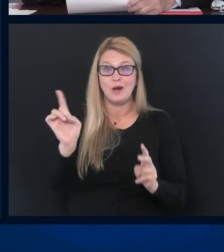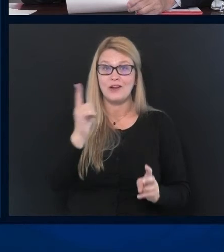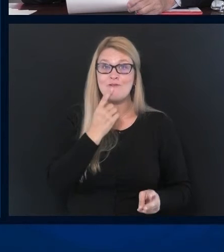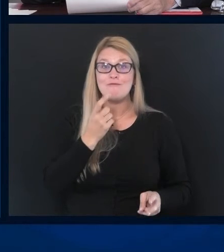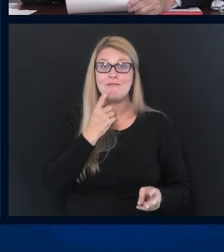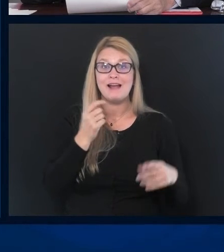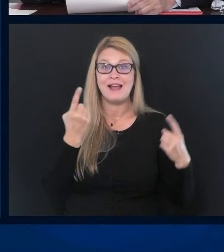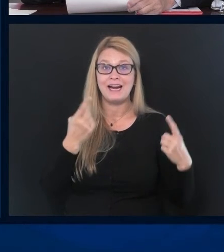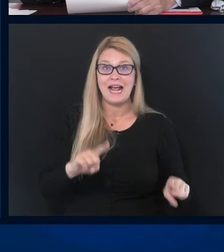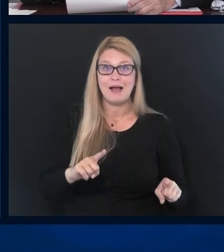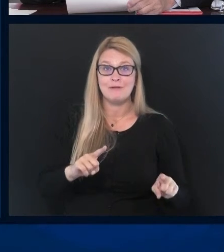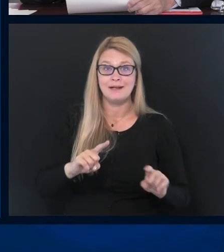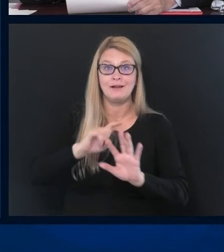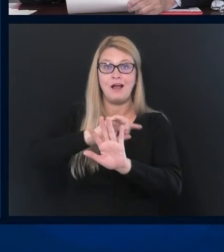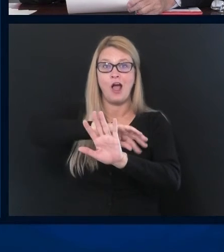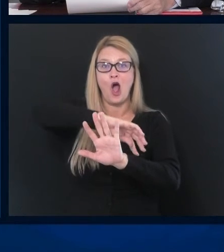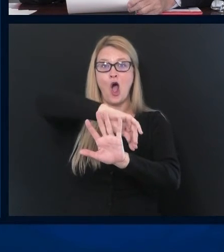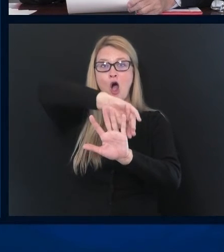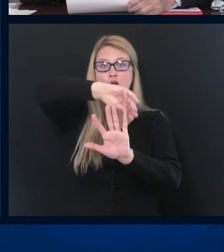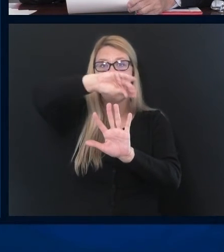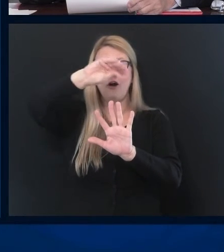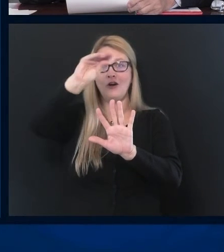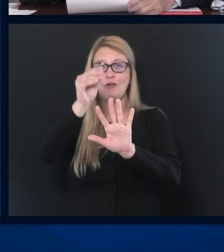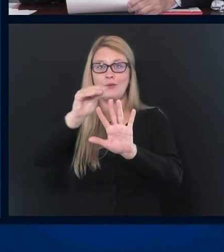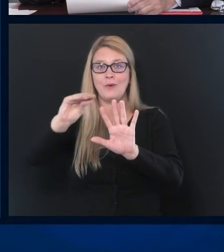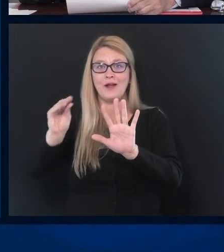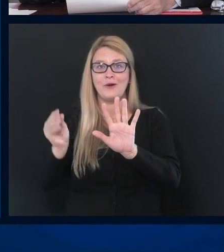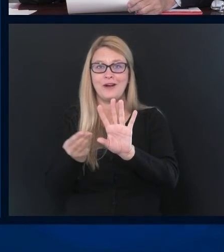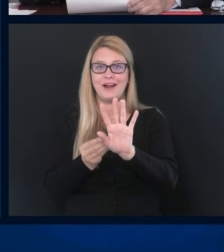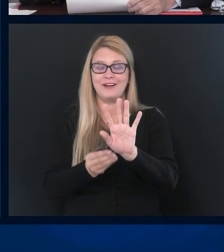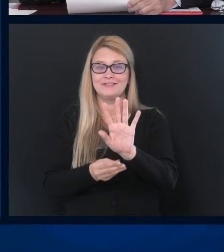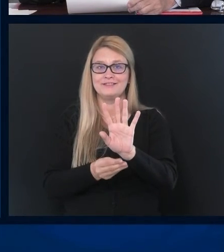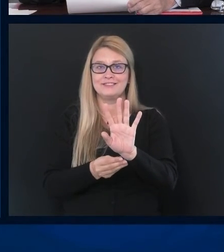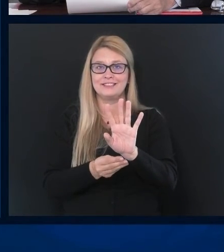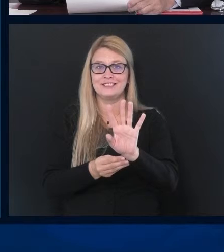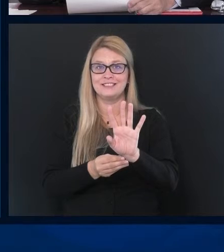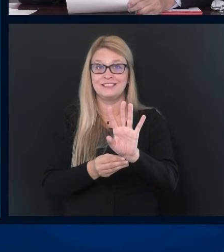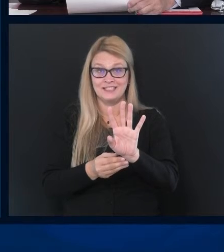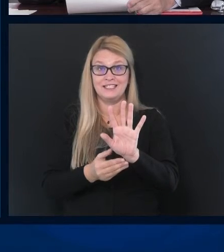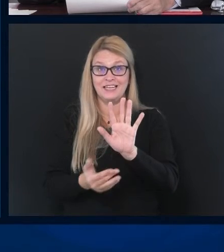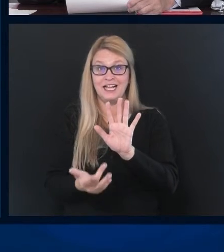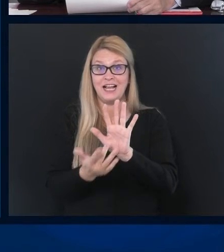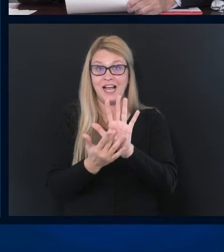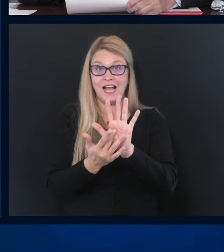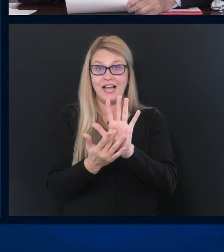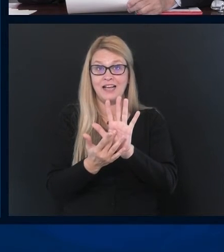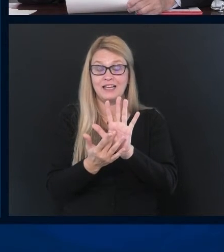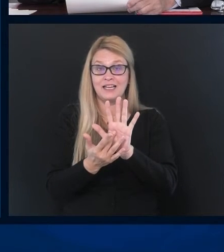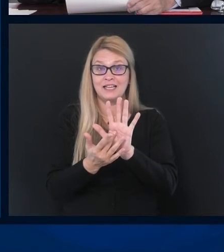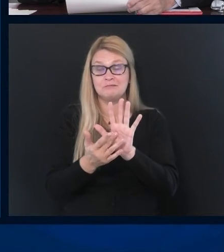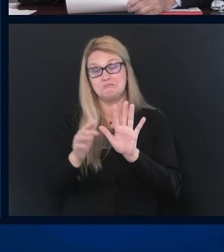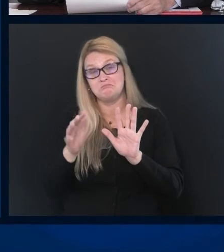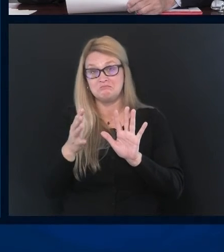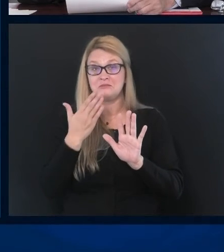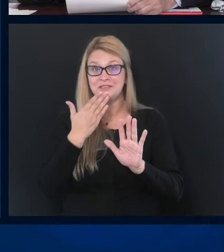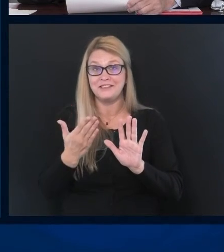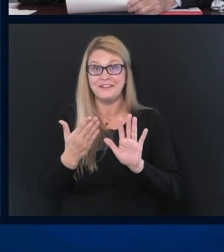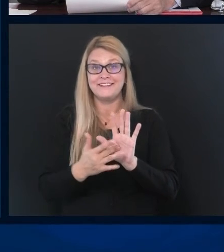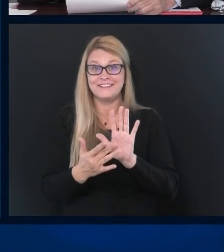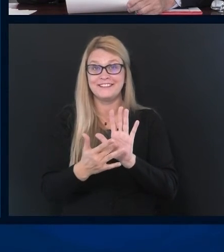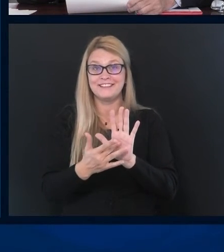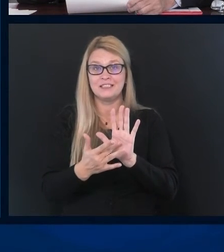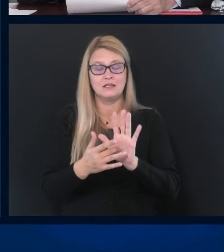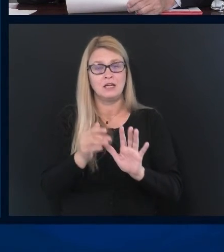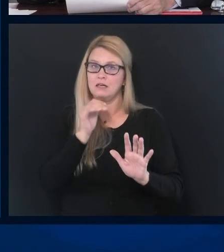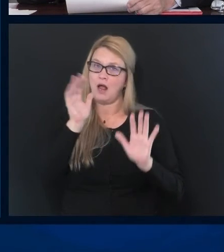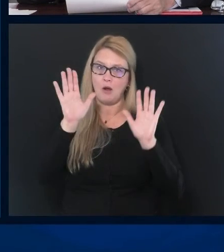is, all the way around it. The heart and the guts of West Virginia, pretty decent shape. Not